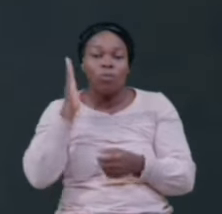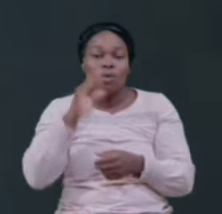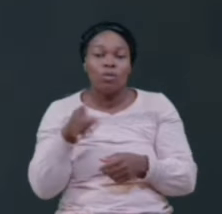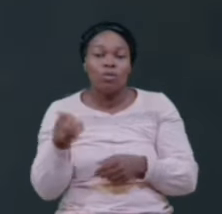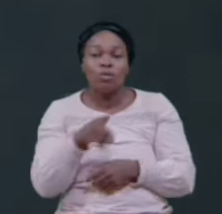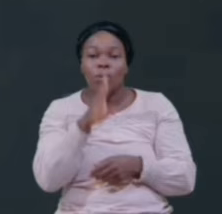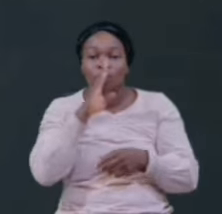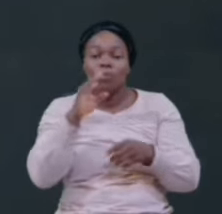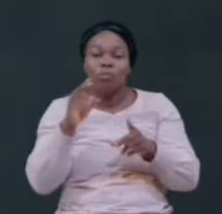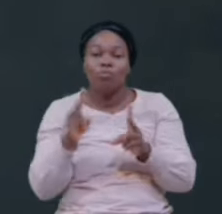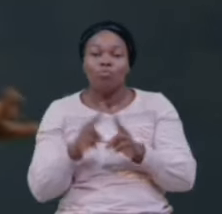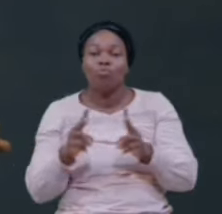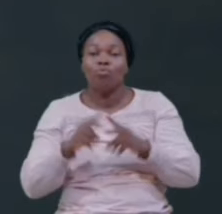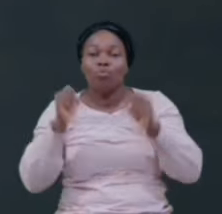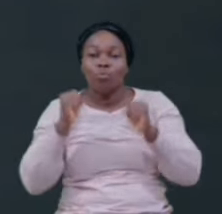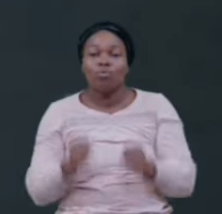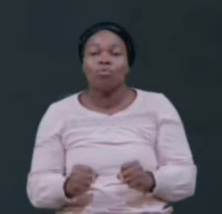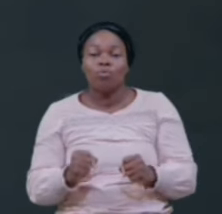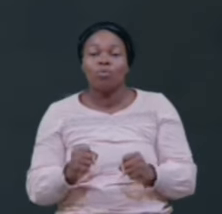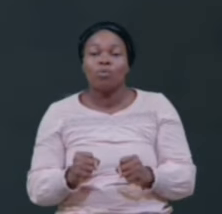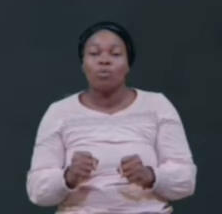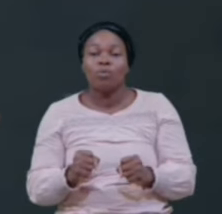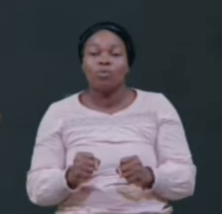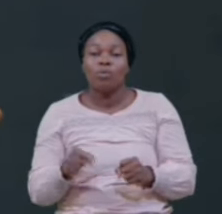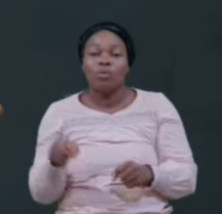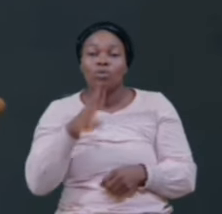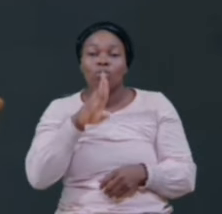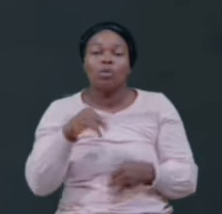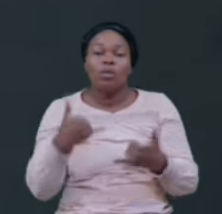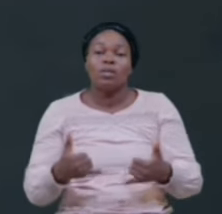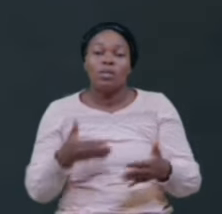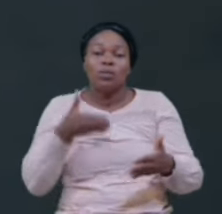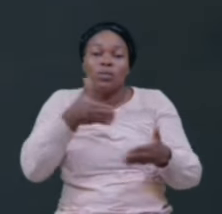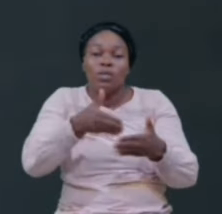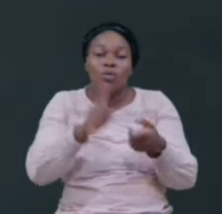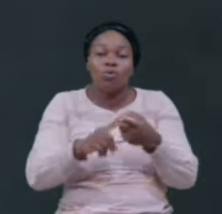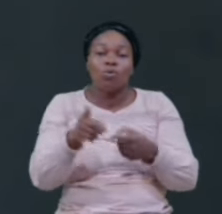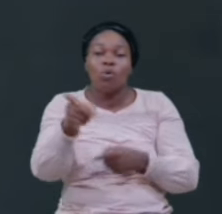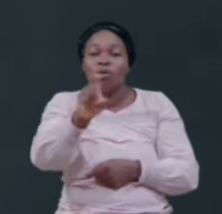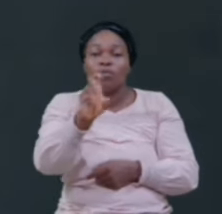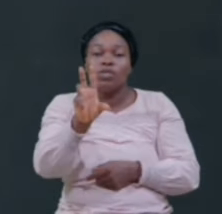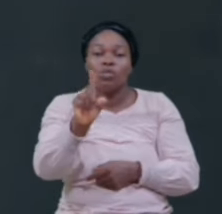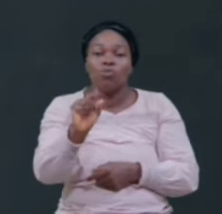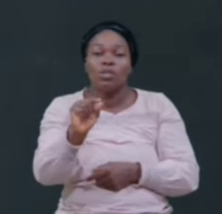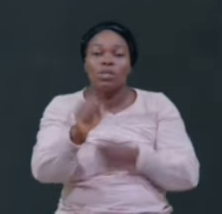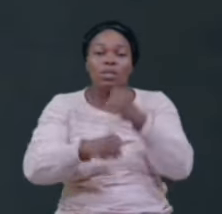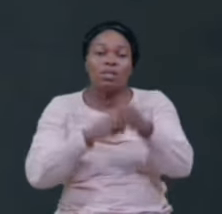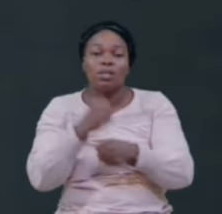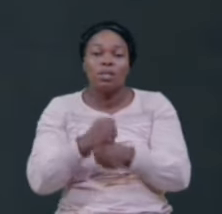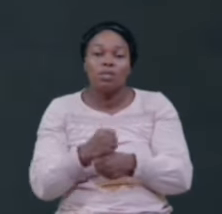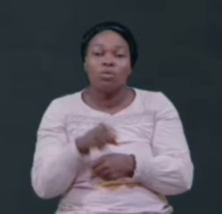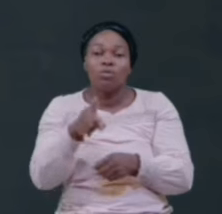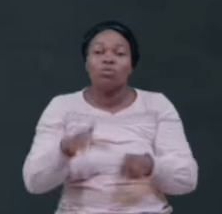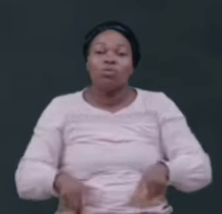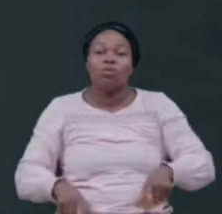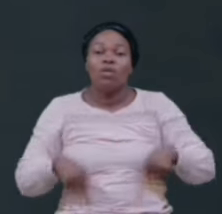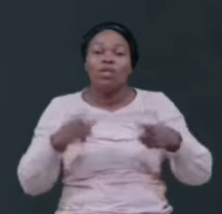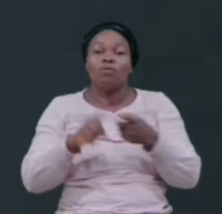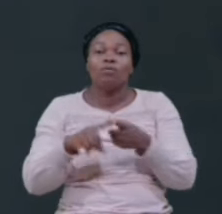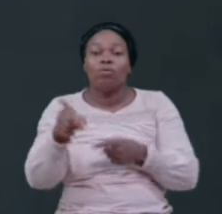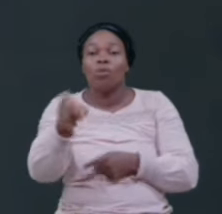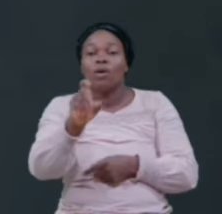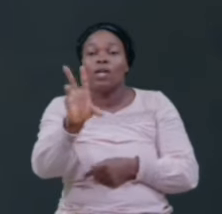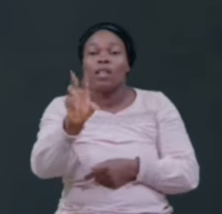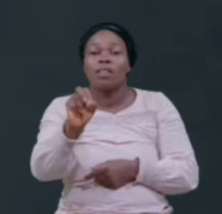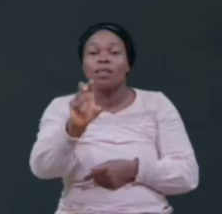healthy? You're getting to 120. Are you going to live up to 130? Leave that in the hands of